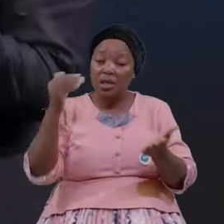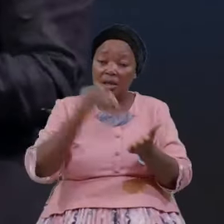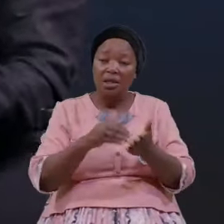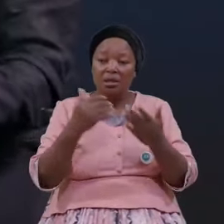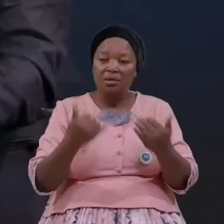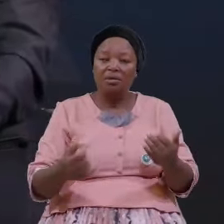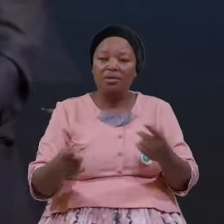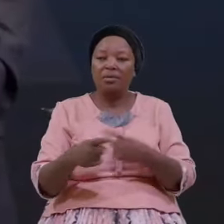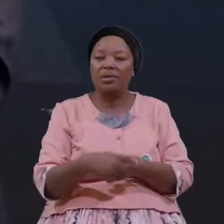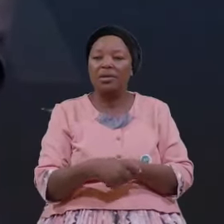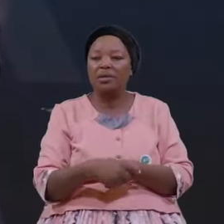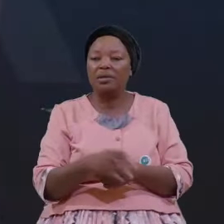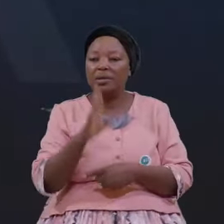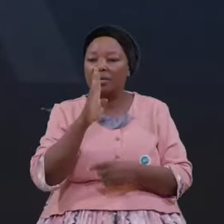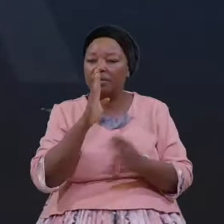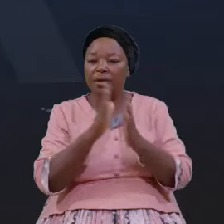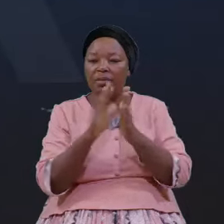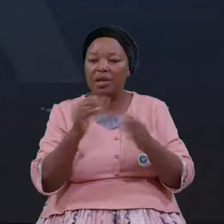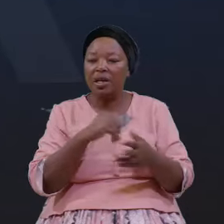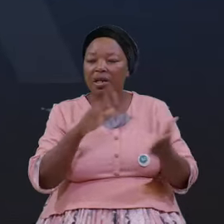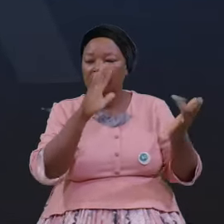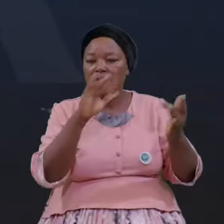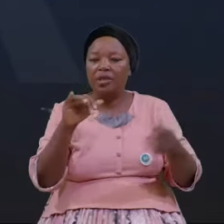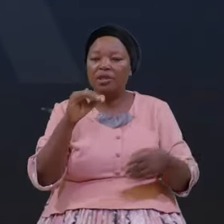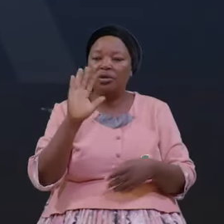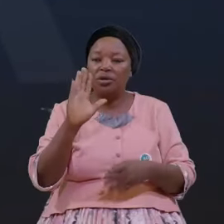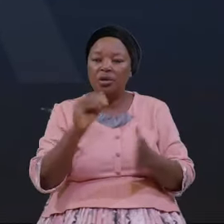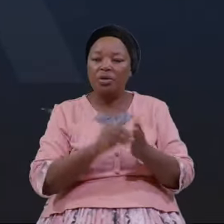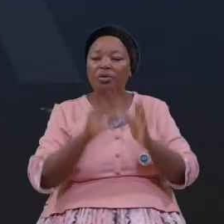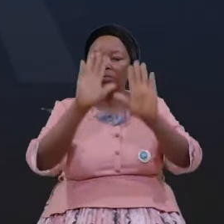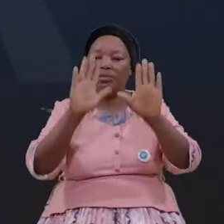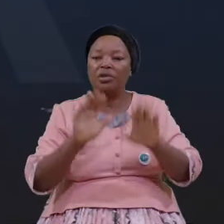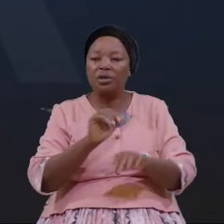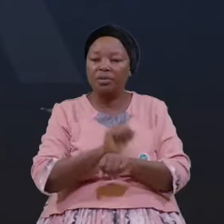Be praying and expecting your own miracle.